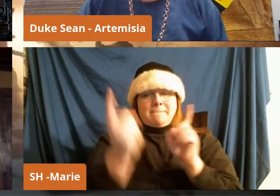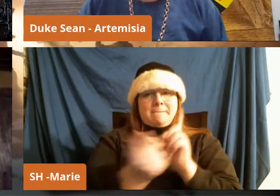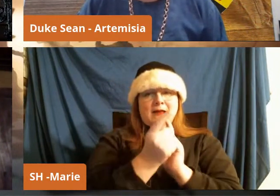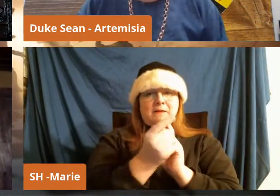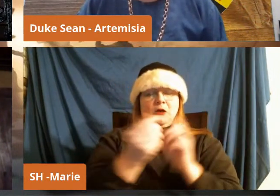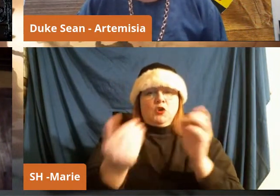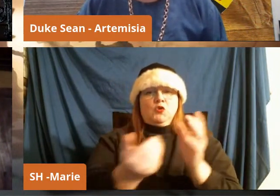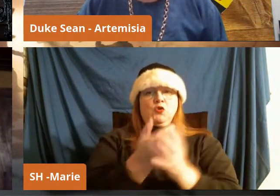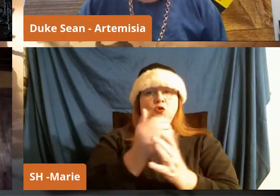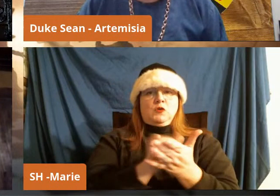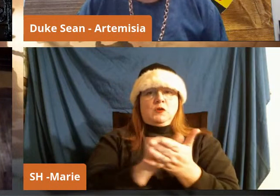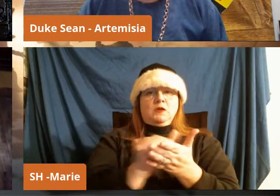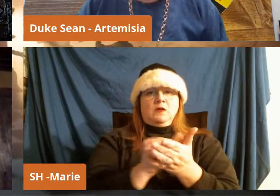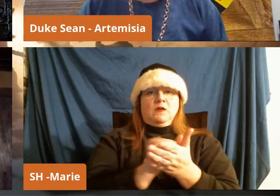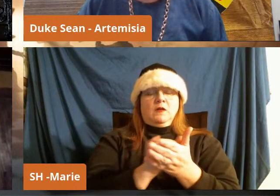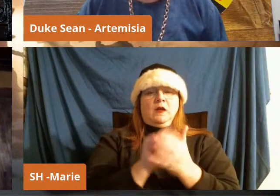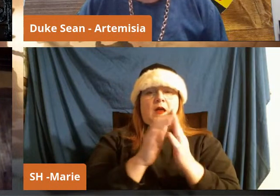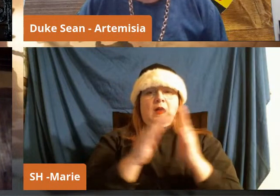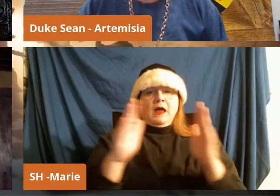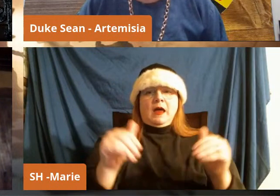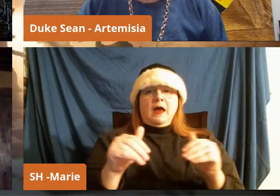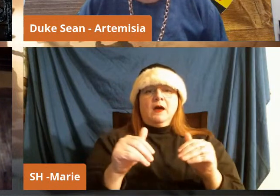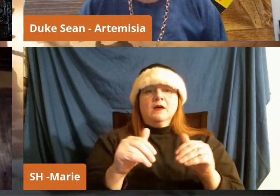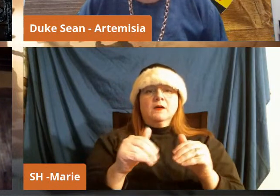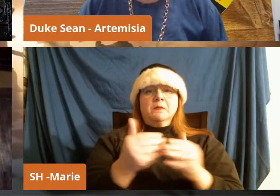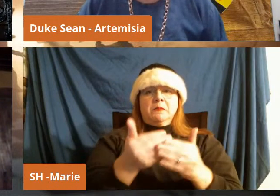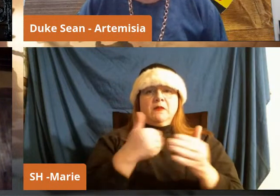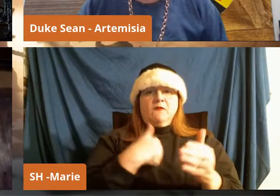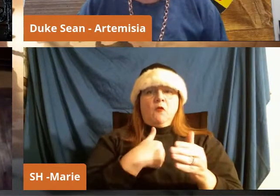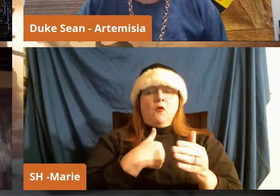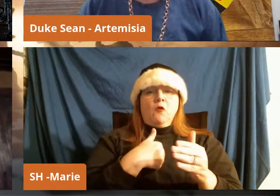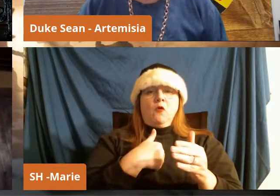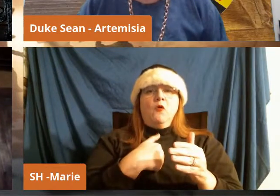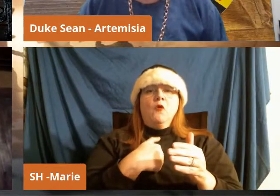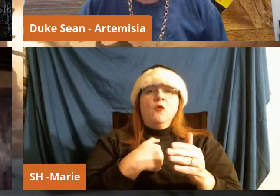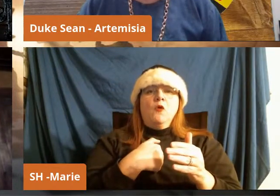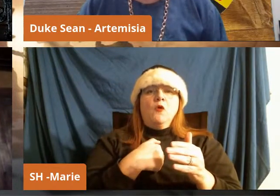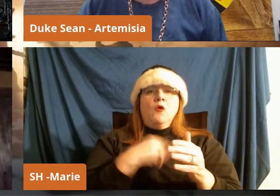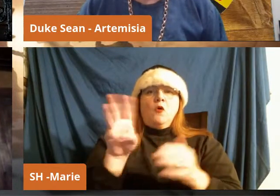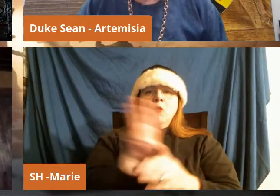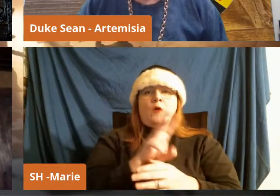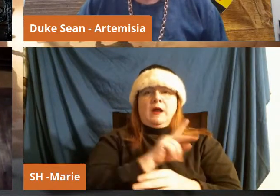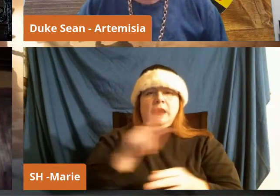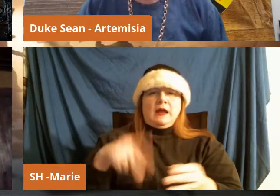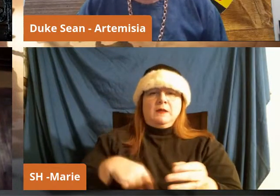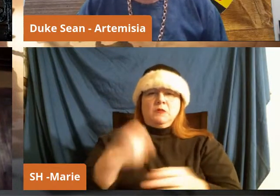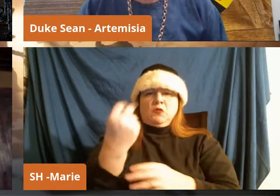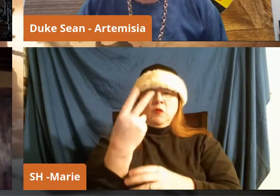Eve party at Stephen de Beckenham's house before West Kingdom 12th Night